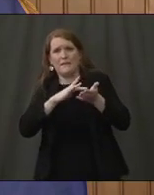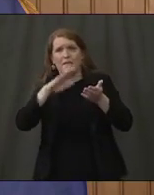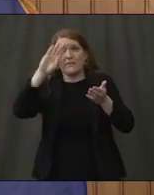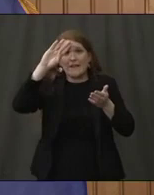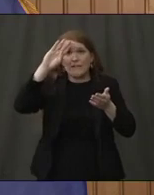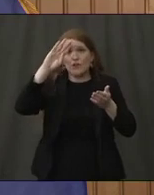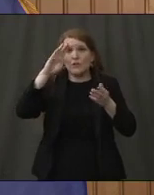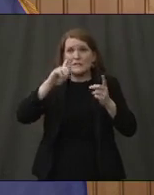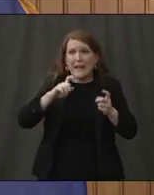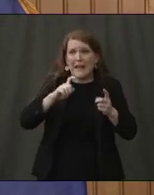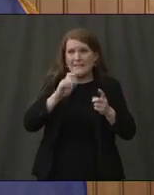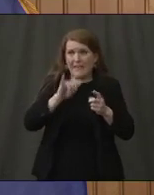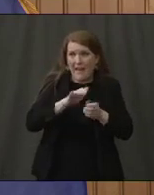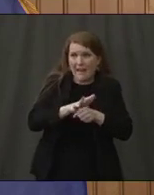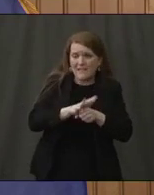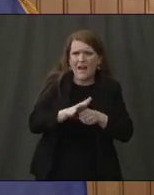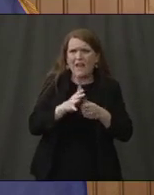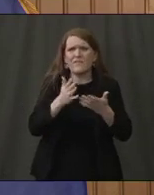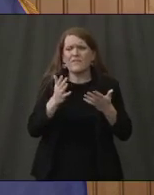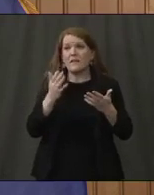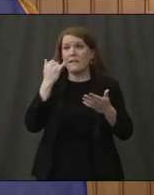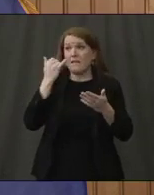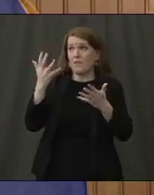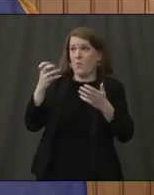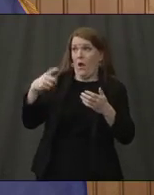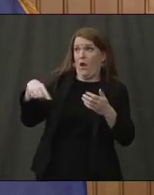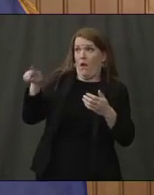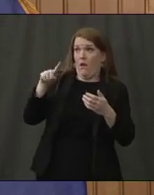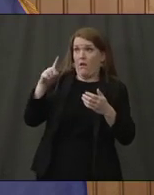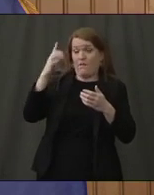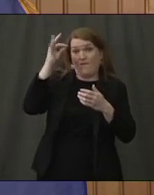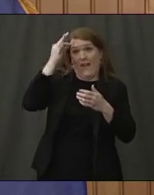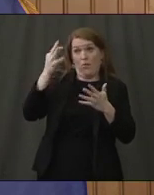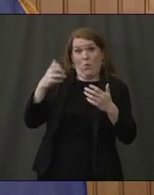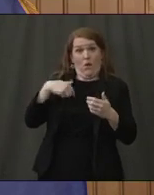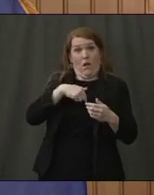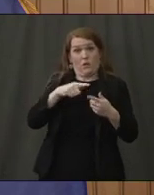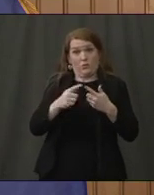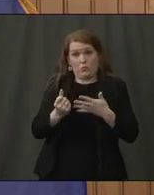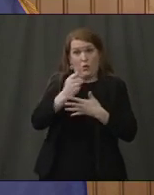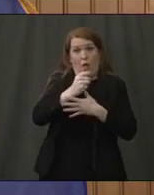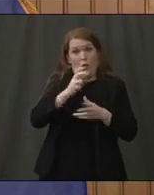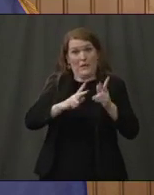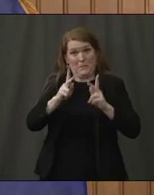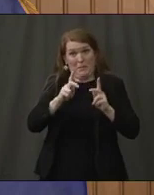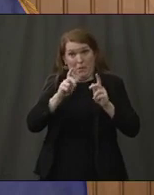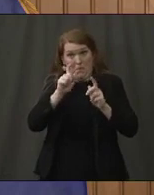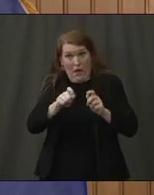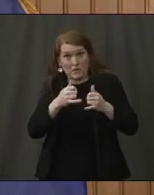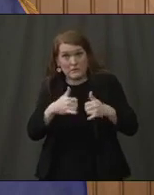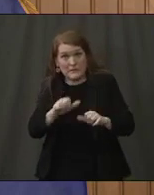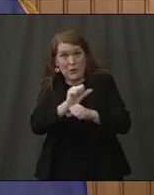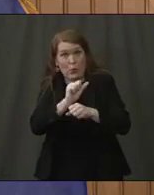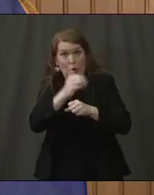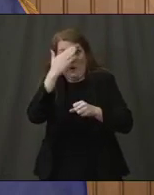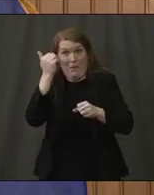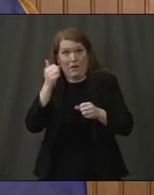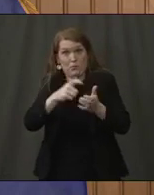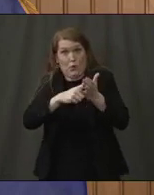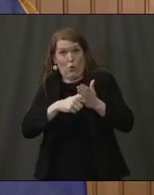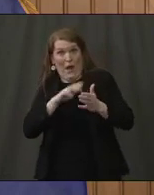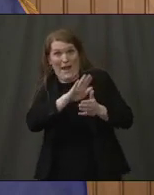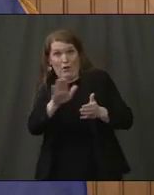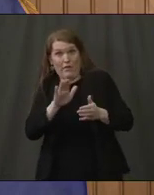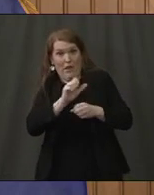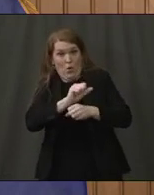us to prioritize these workers. We need you to help prioritize these folks so they can keep defending America on the front lines, but do